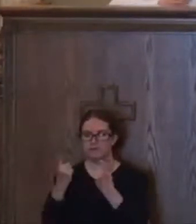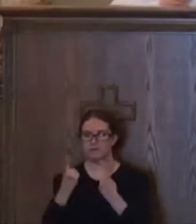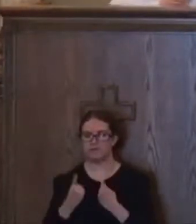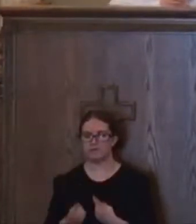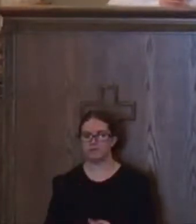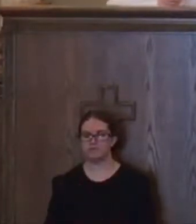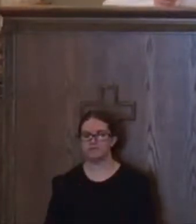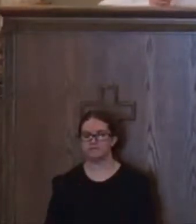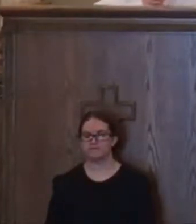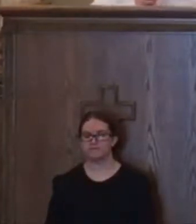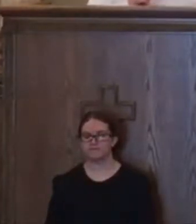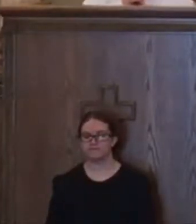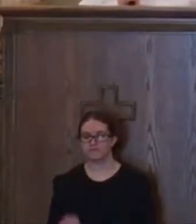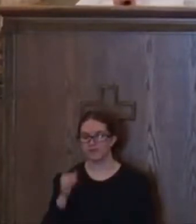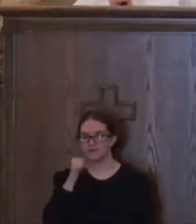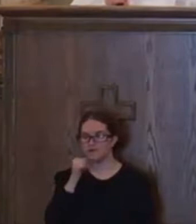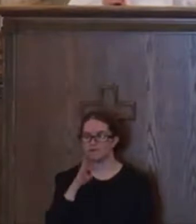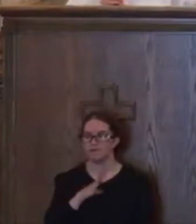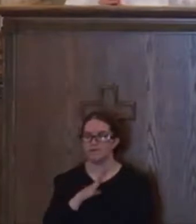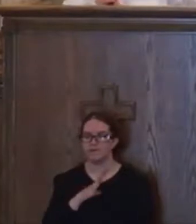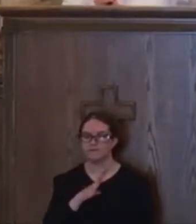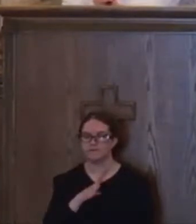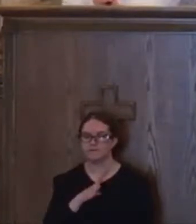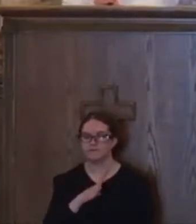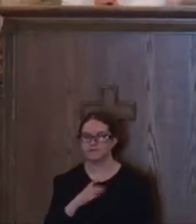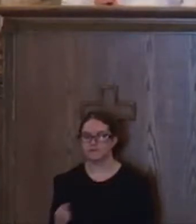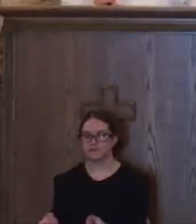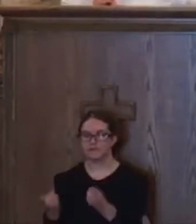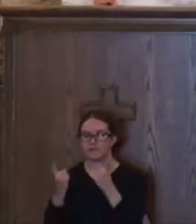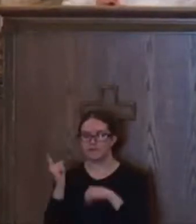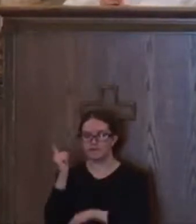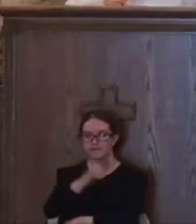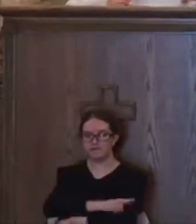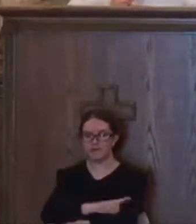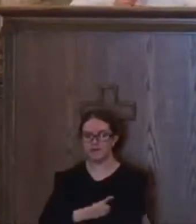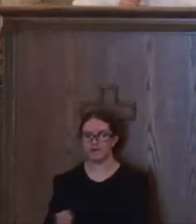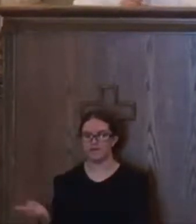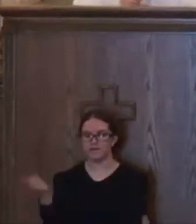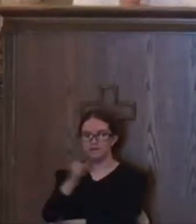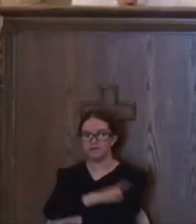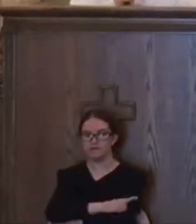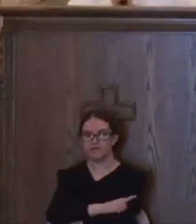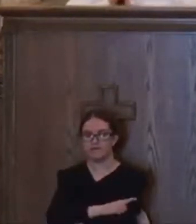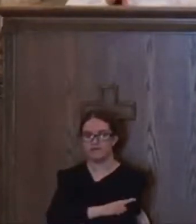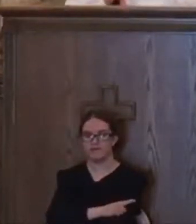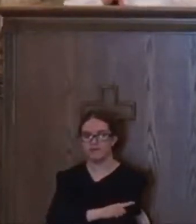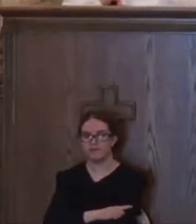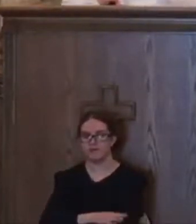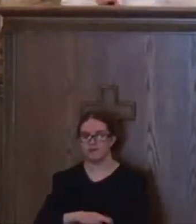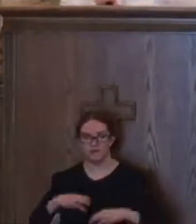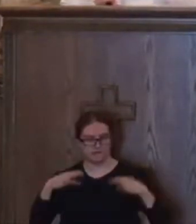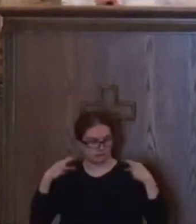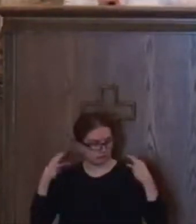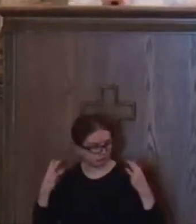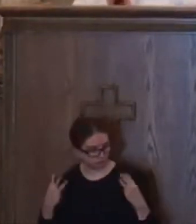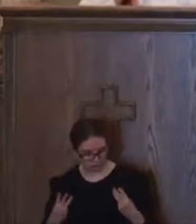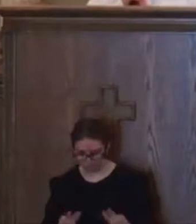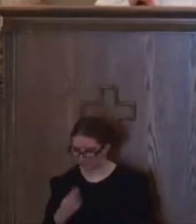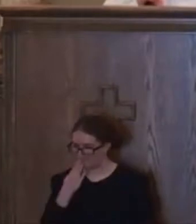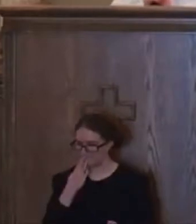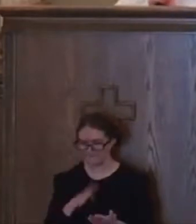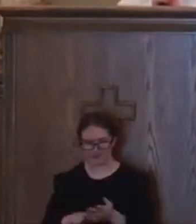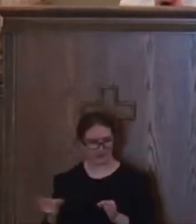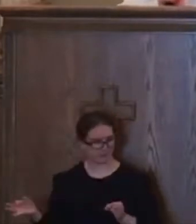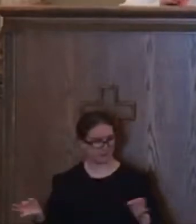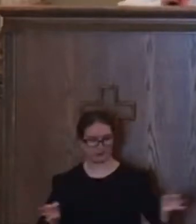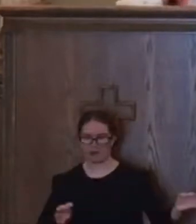coming. This widow came back day after day until she wore that old evil judge